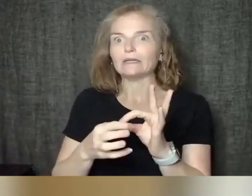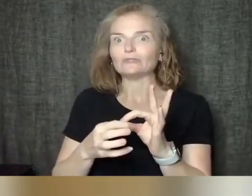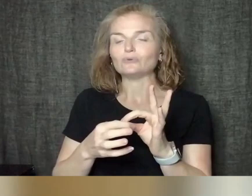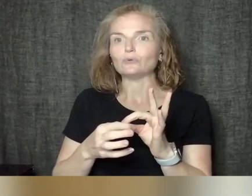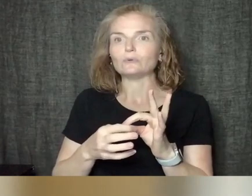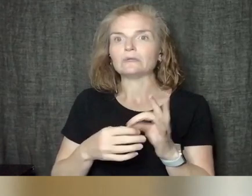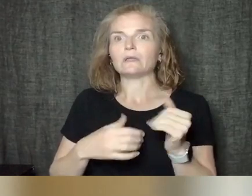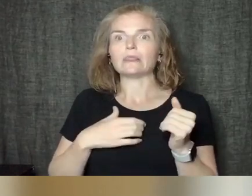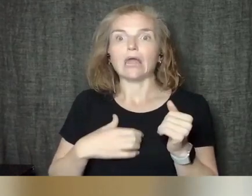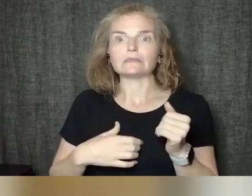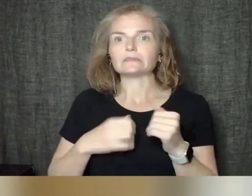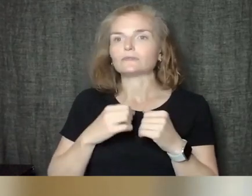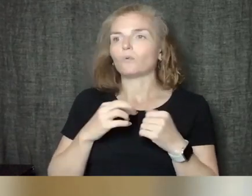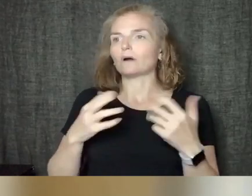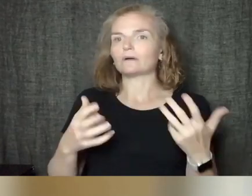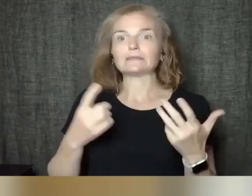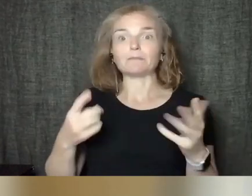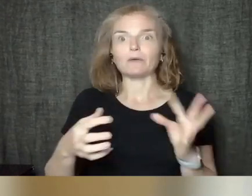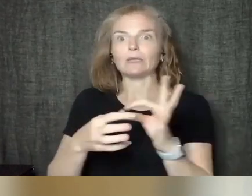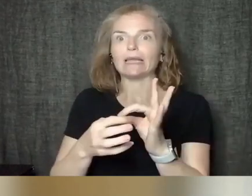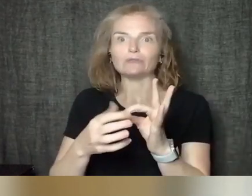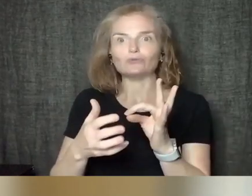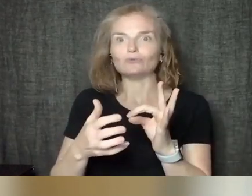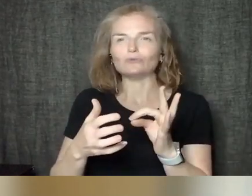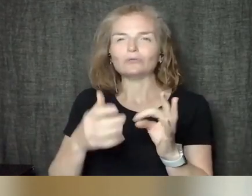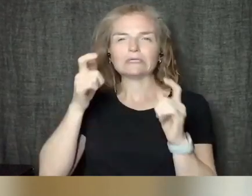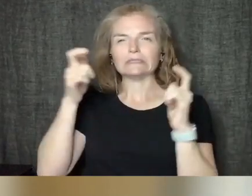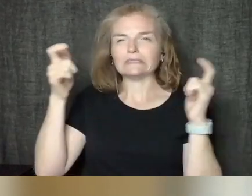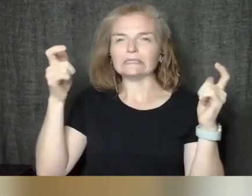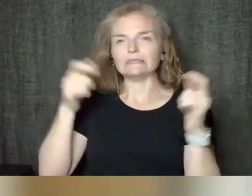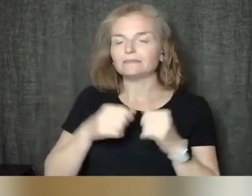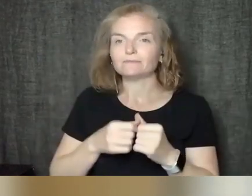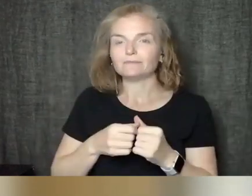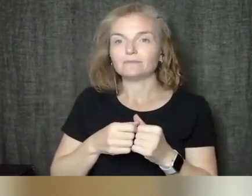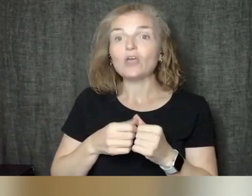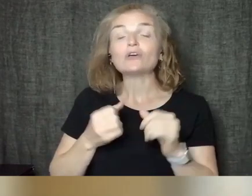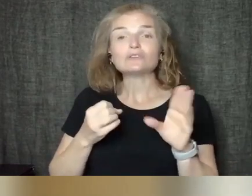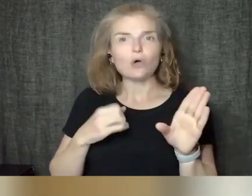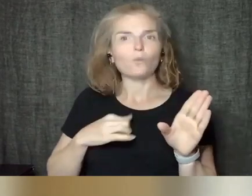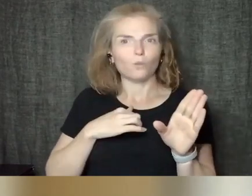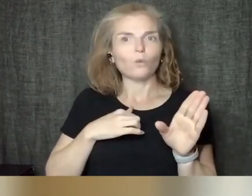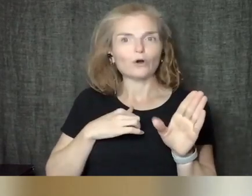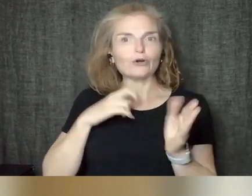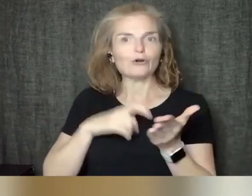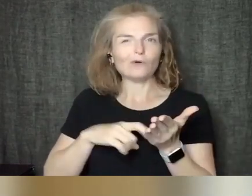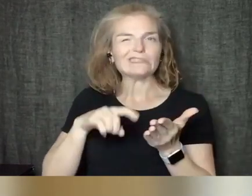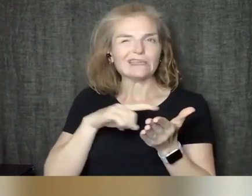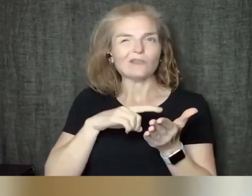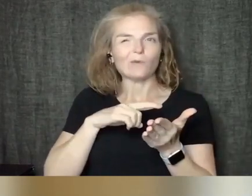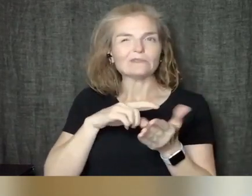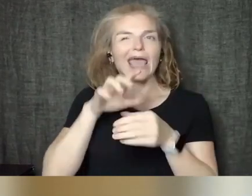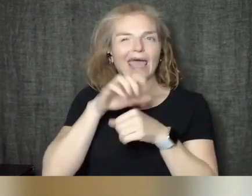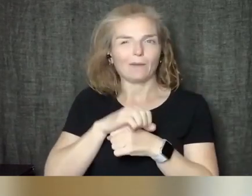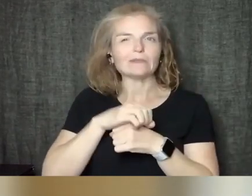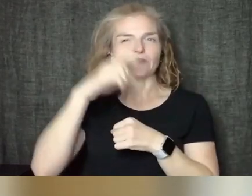or a pattern of thought that is perpetuating conceit and arrogance. So we're looking at those patterns for the most